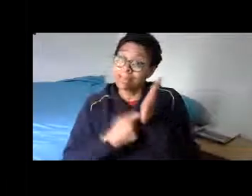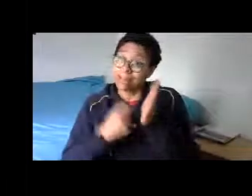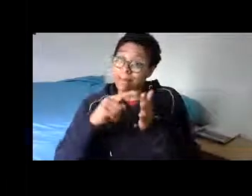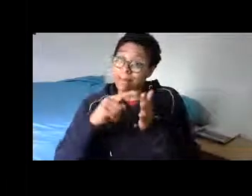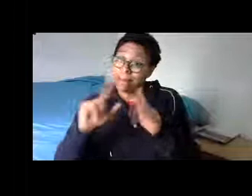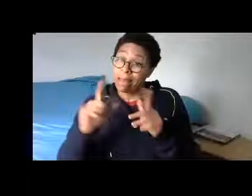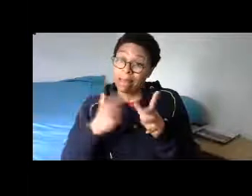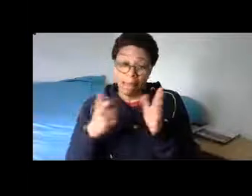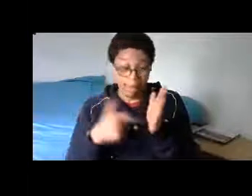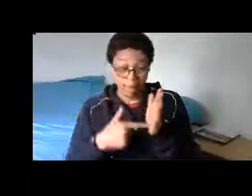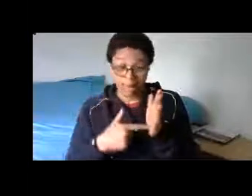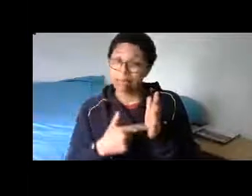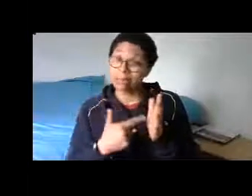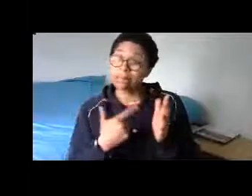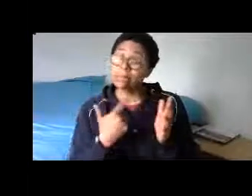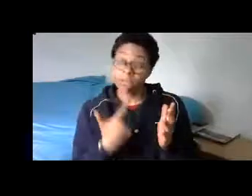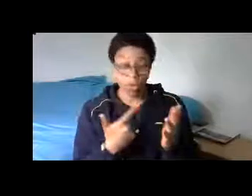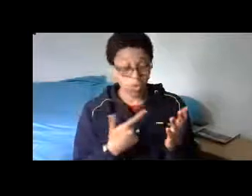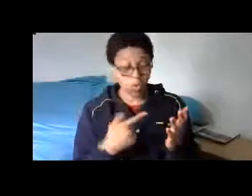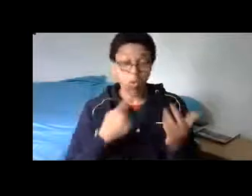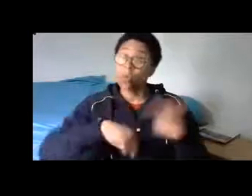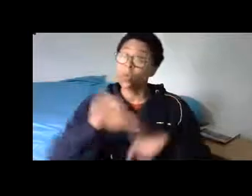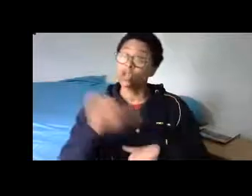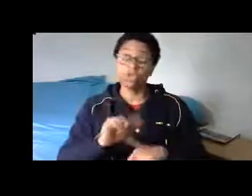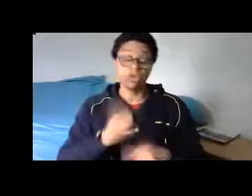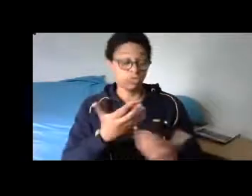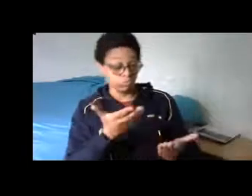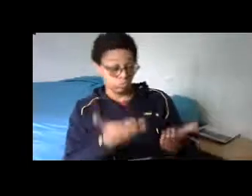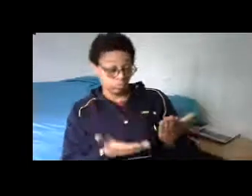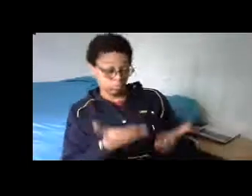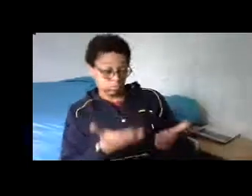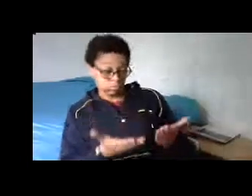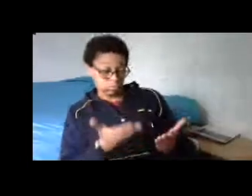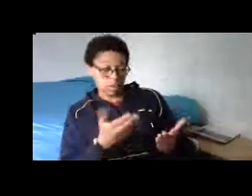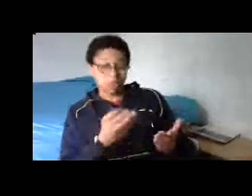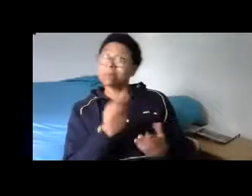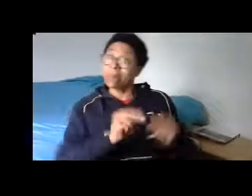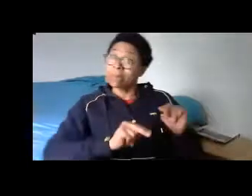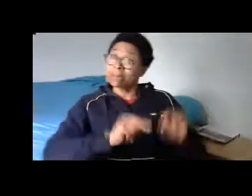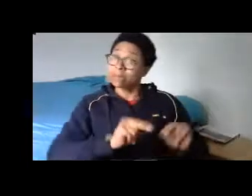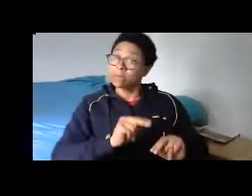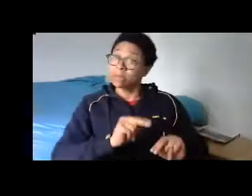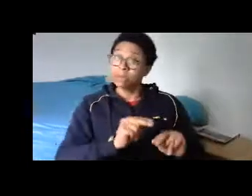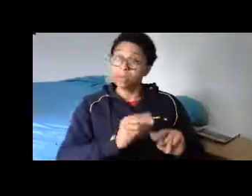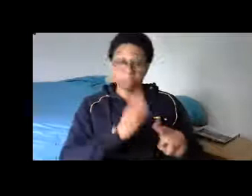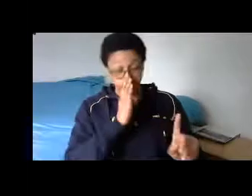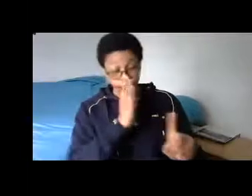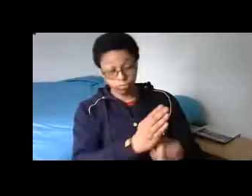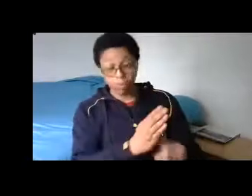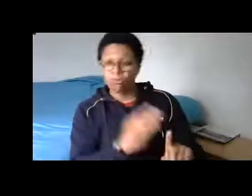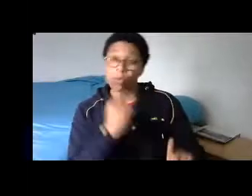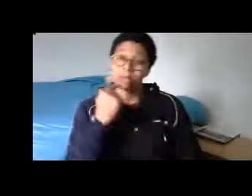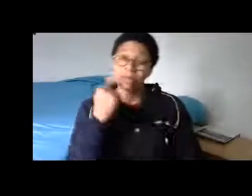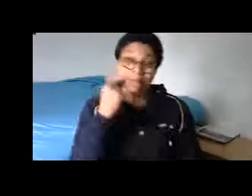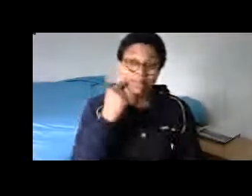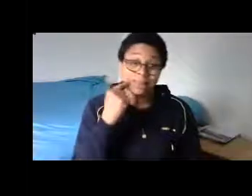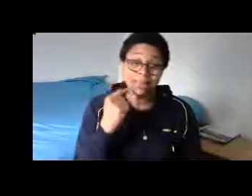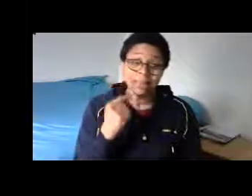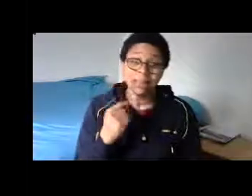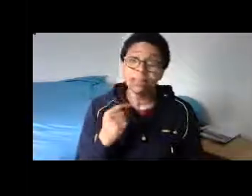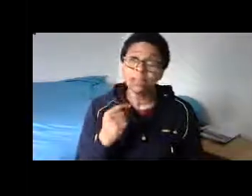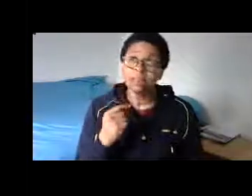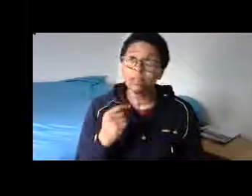person needs are quite straightforward and they know what they want. Can you click on that,